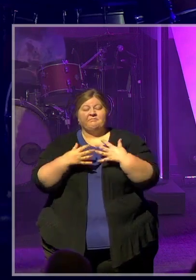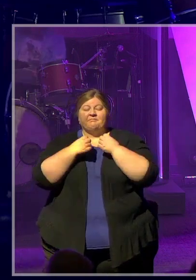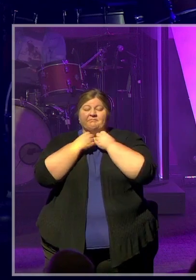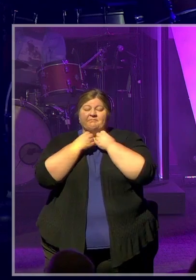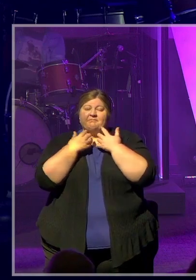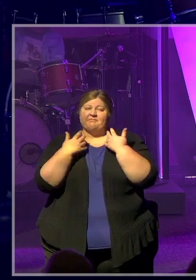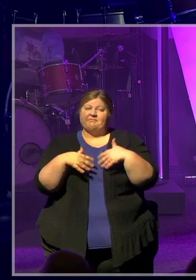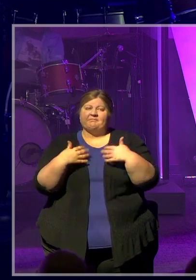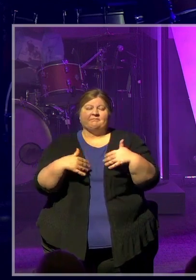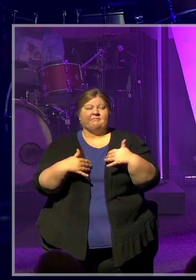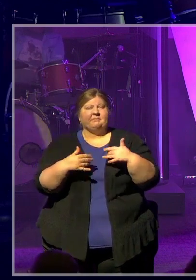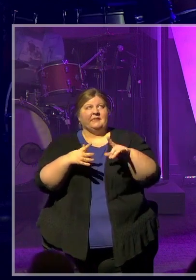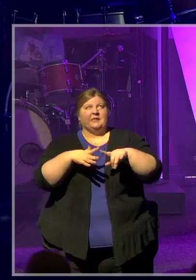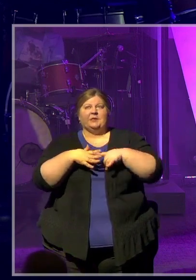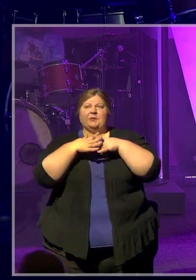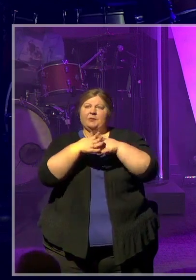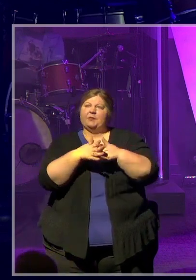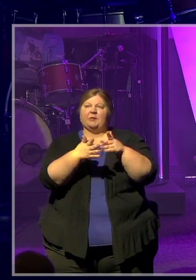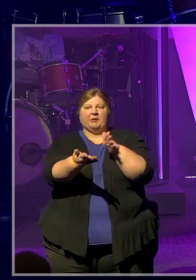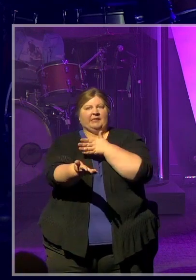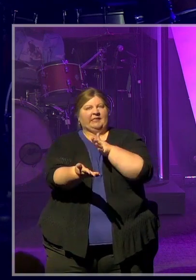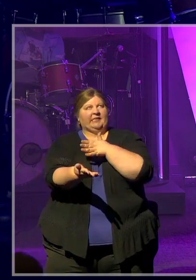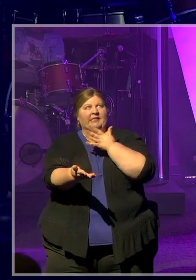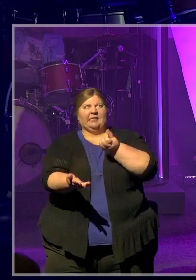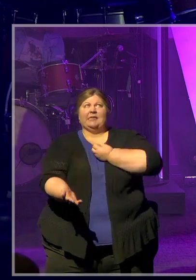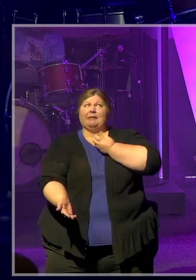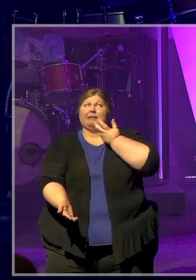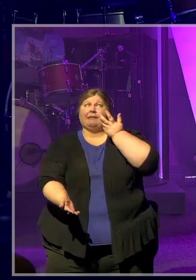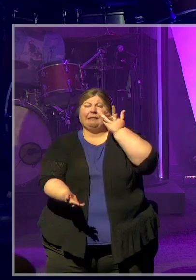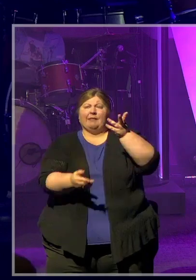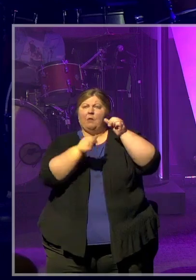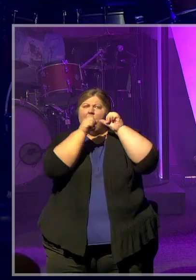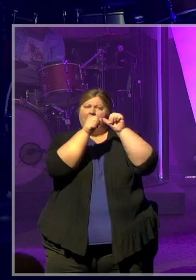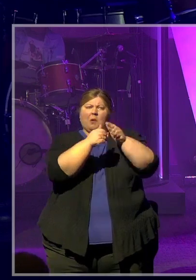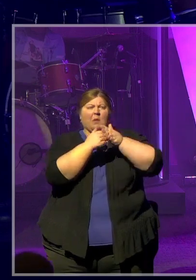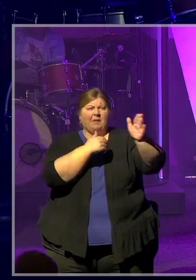to start singing the song that's been going on for forever.